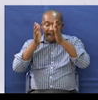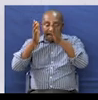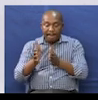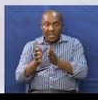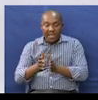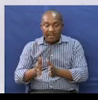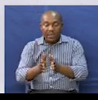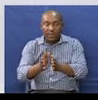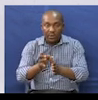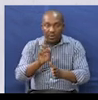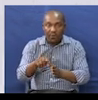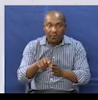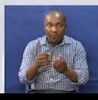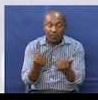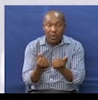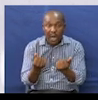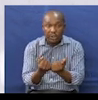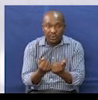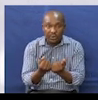the major means of production